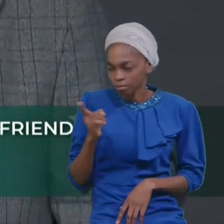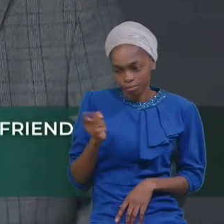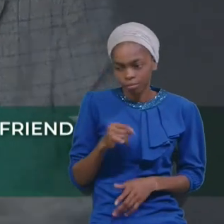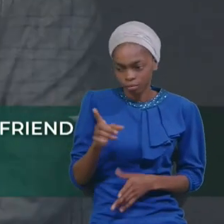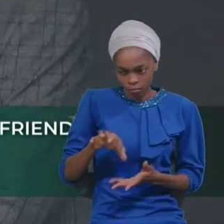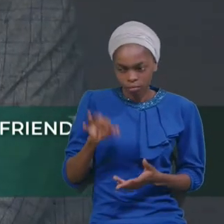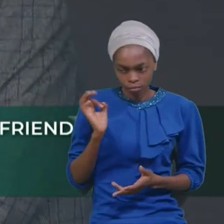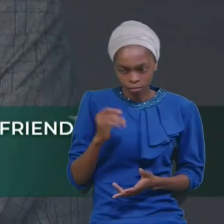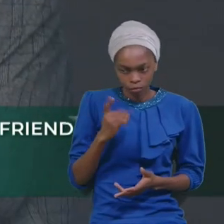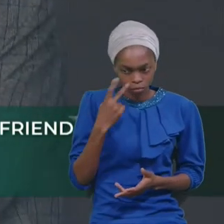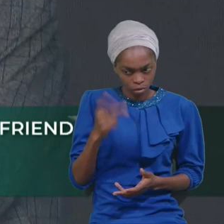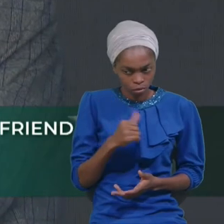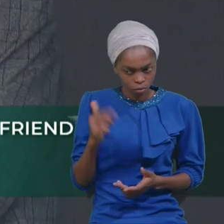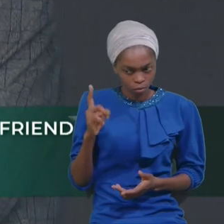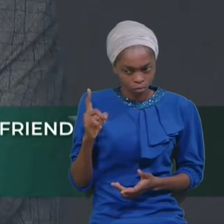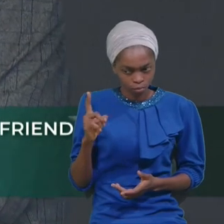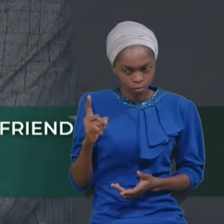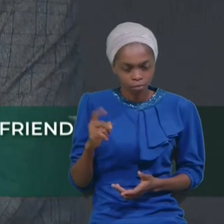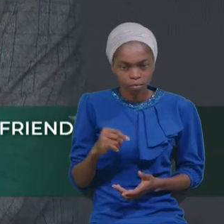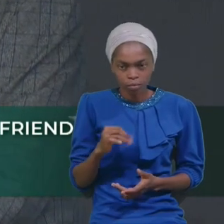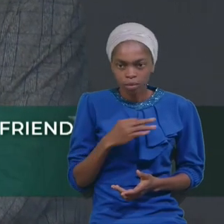yourself? And he said,